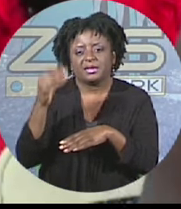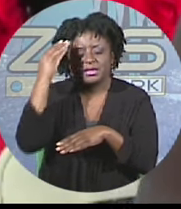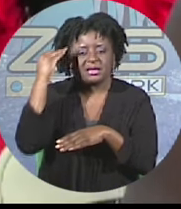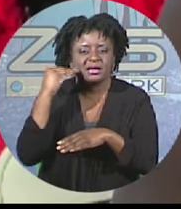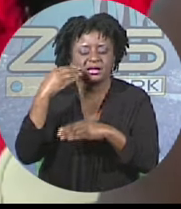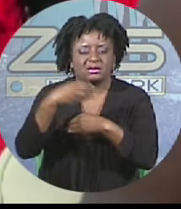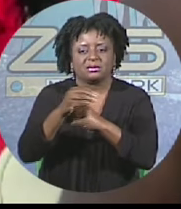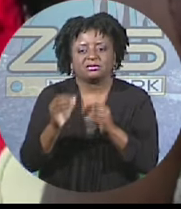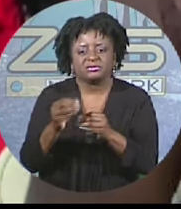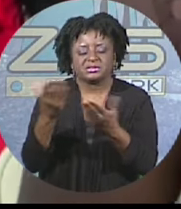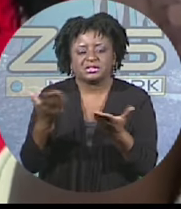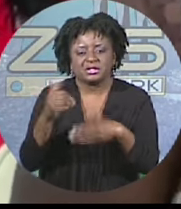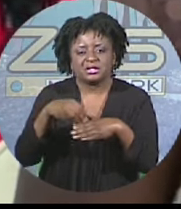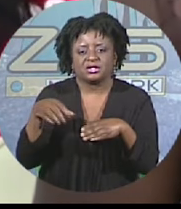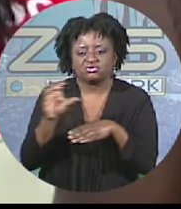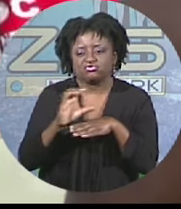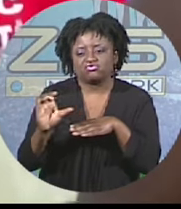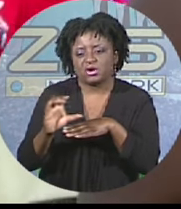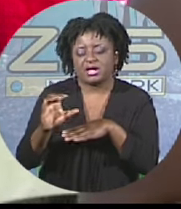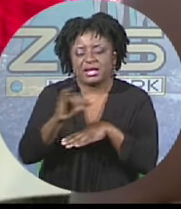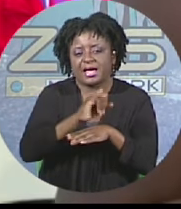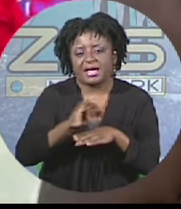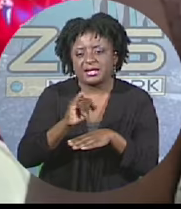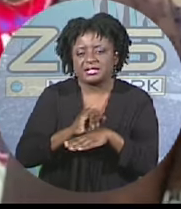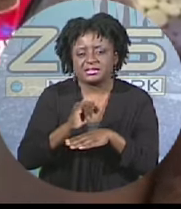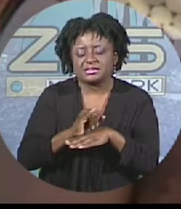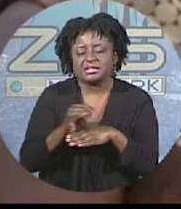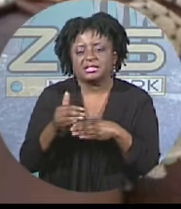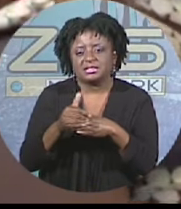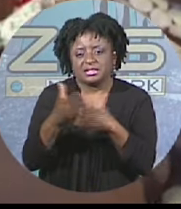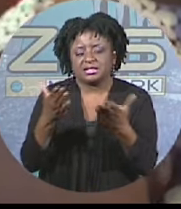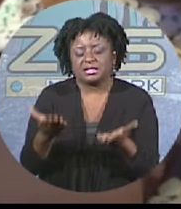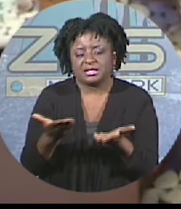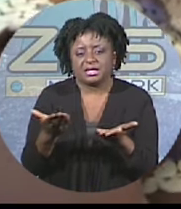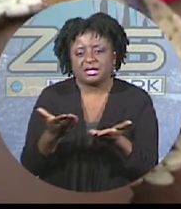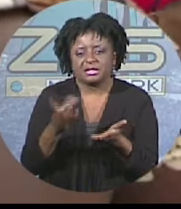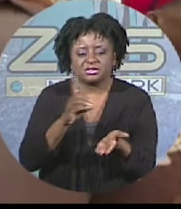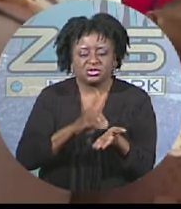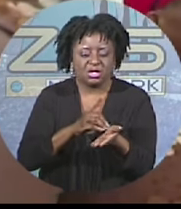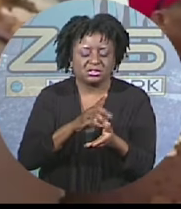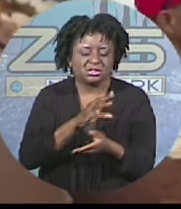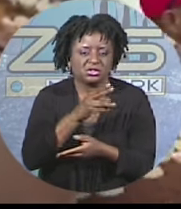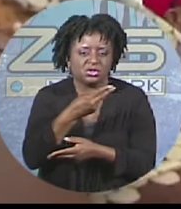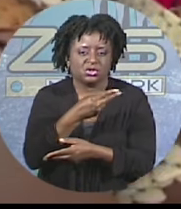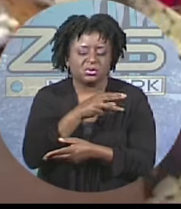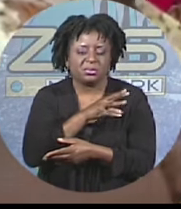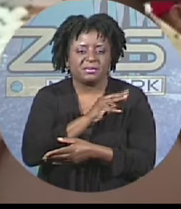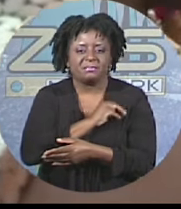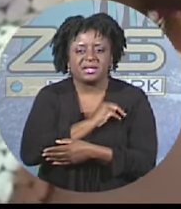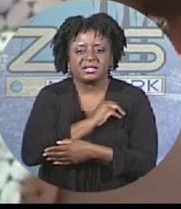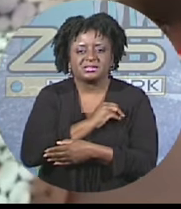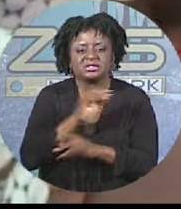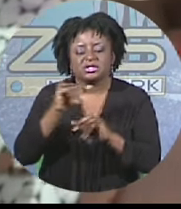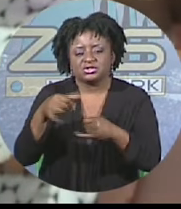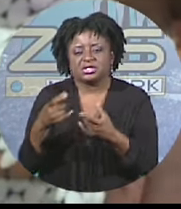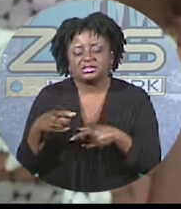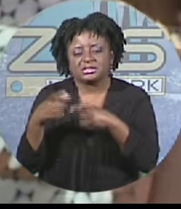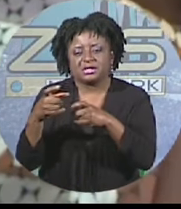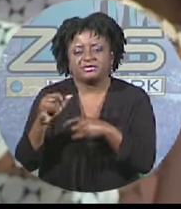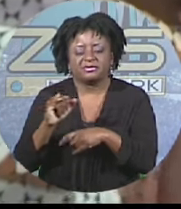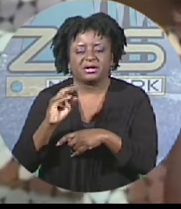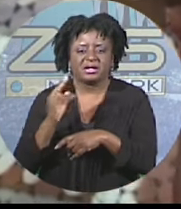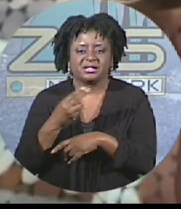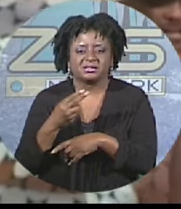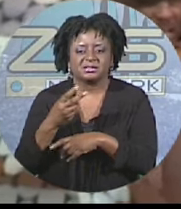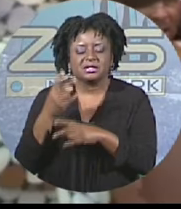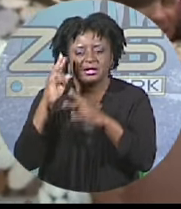Island. Joining me is leader of the Free National Movement, Dr. Hubert Minnis. And Dr. Minnis, just give us an overview of your tour of Crooked Island and Rum